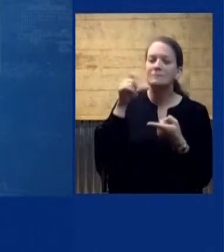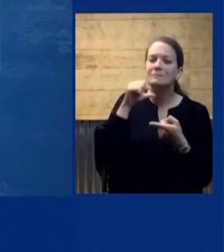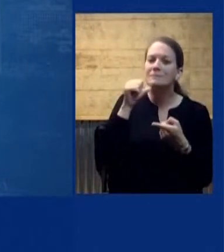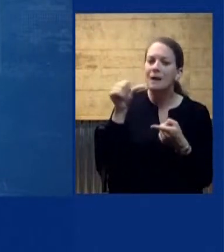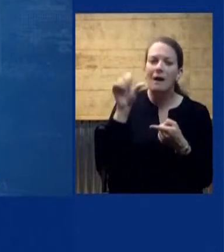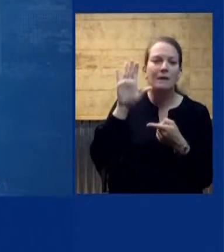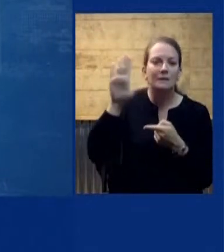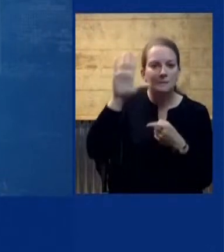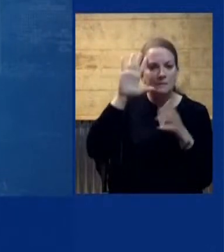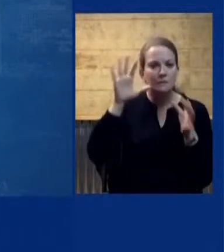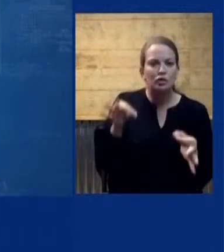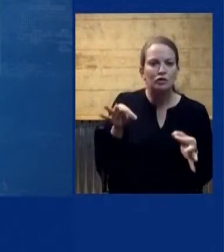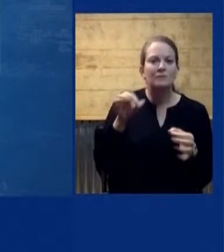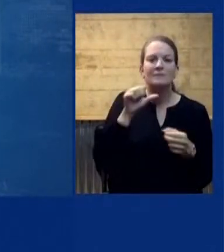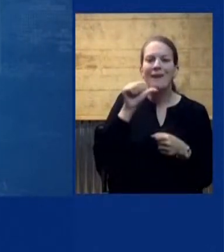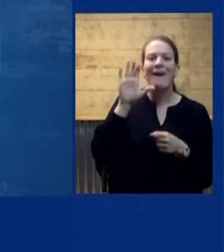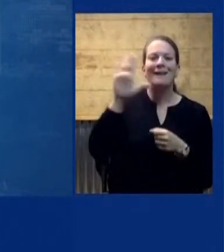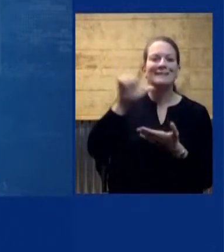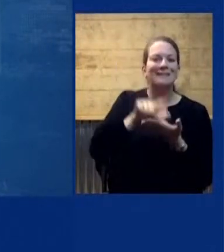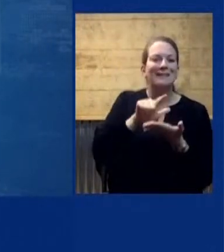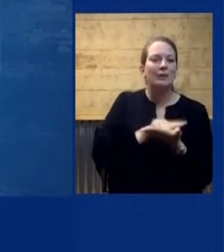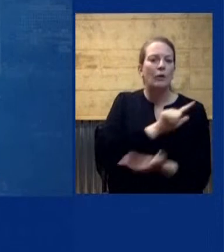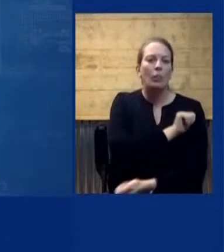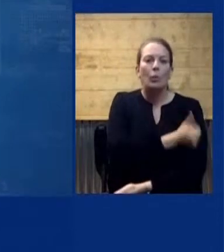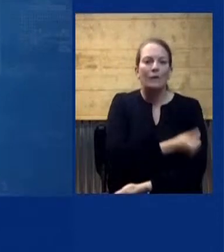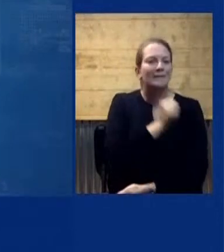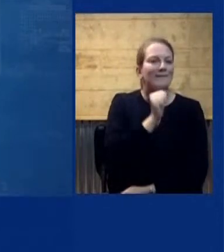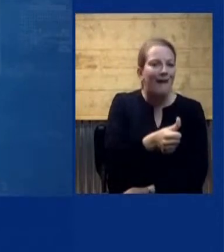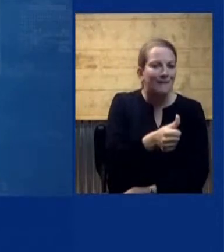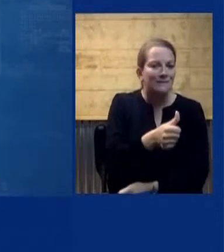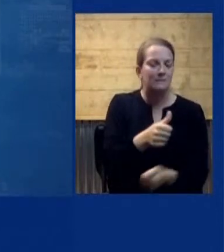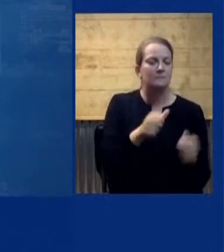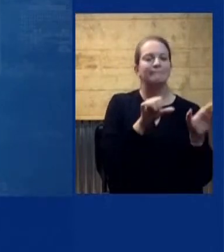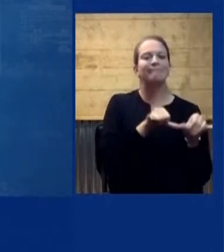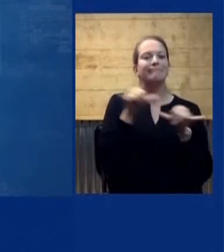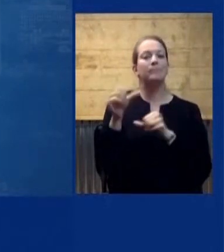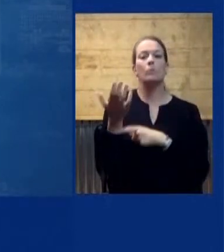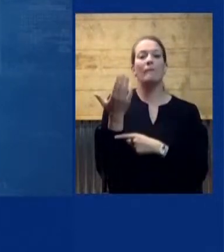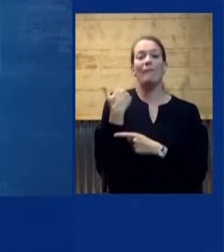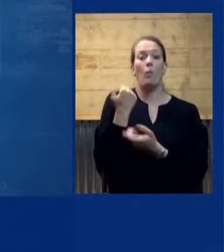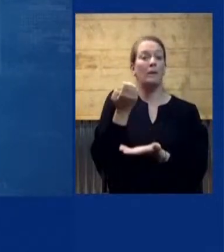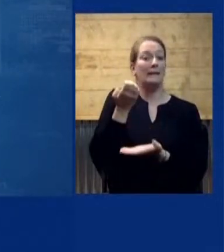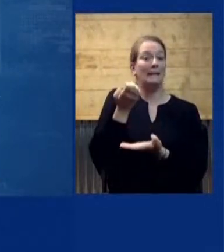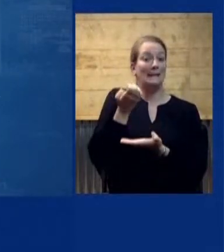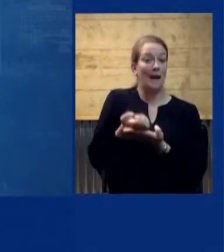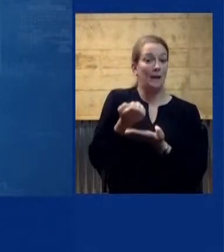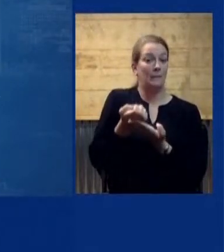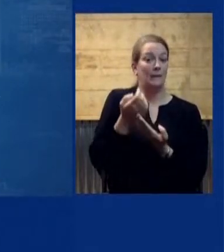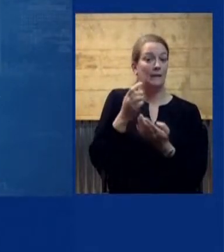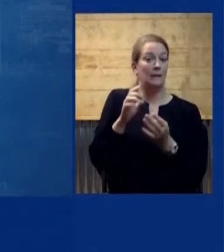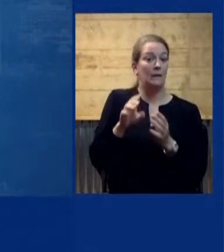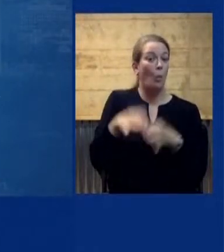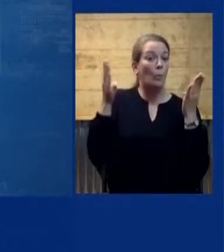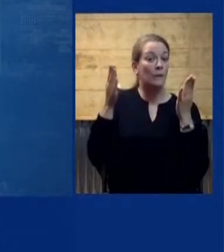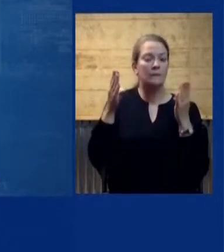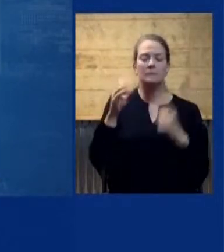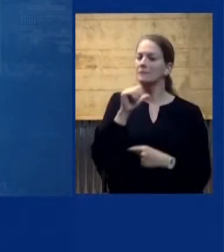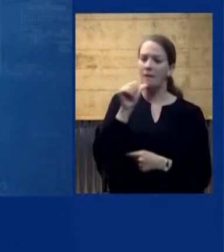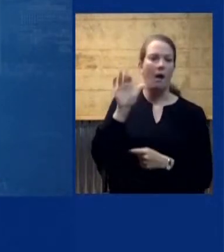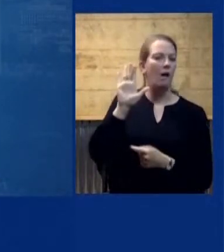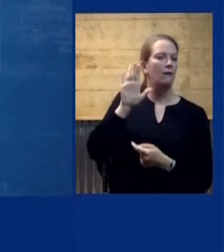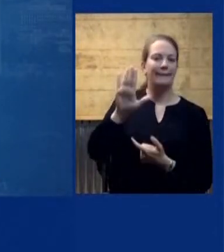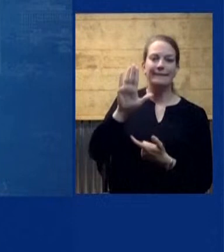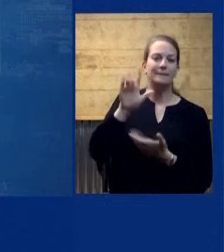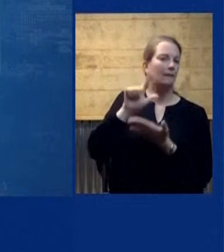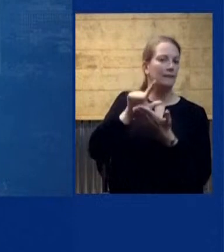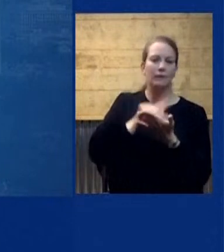up to him. It's not his legal authority. Just like it wasn't his legal authority to say he's going to decide when the economy reopens